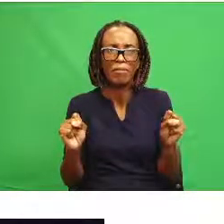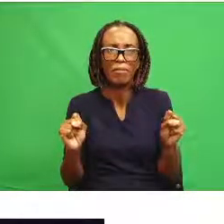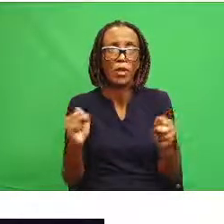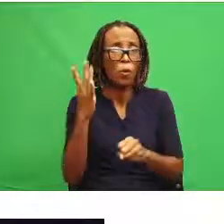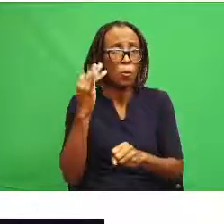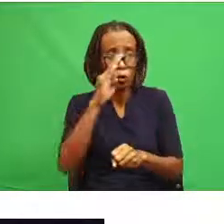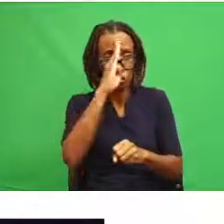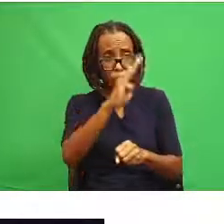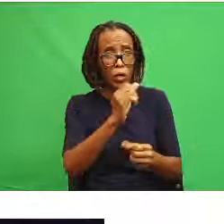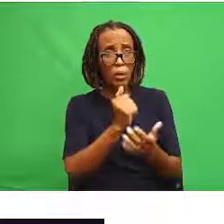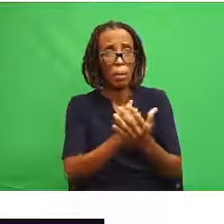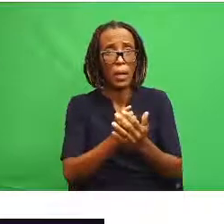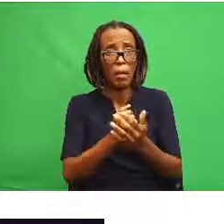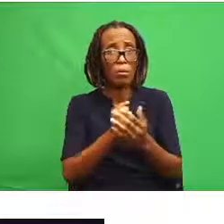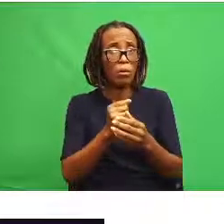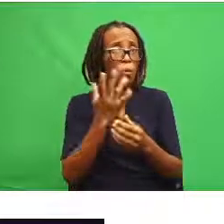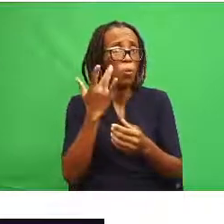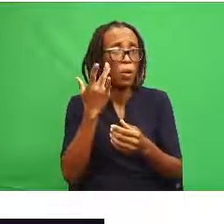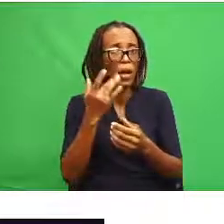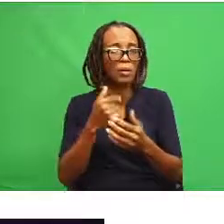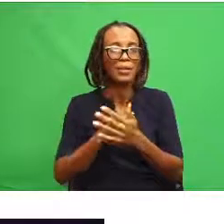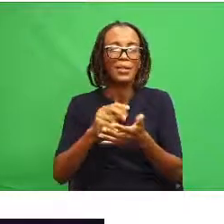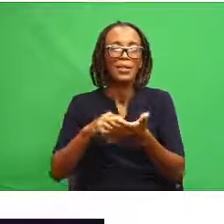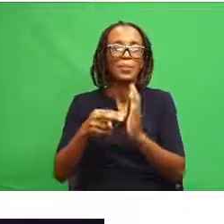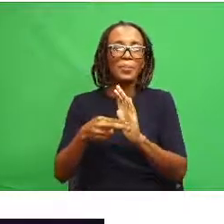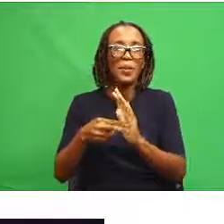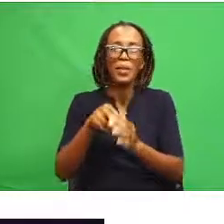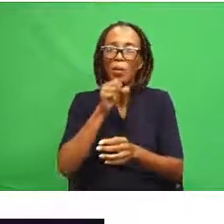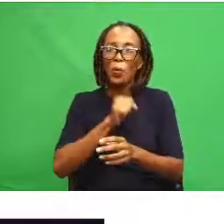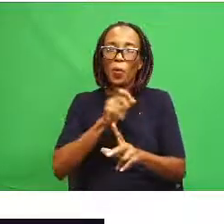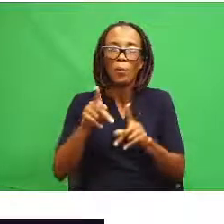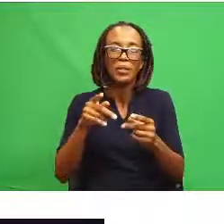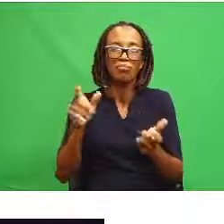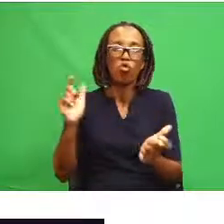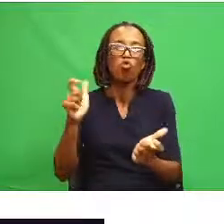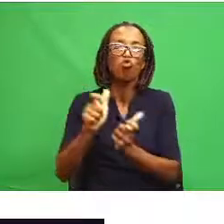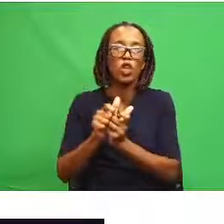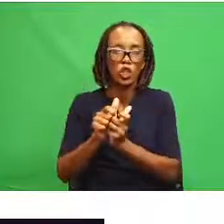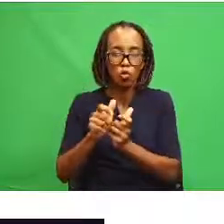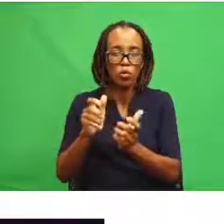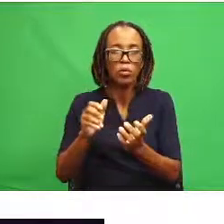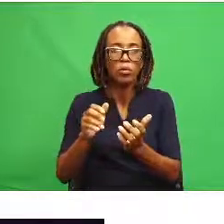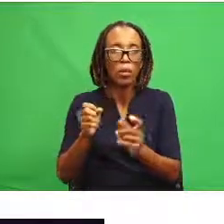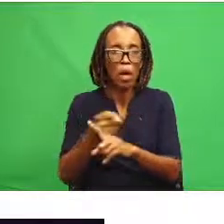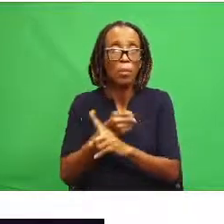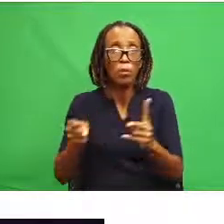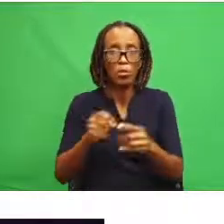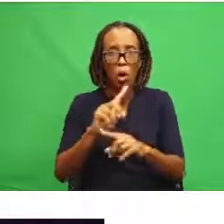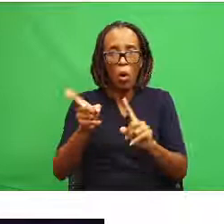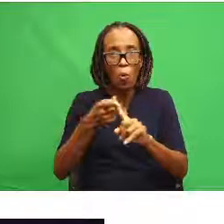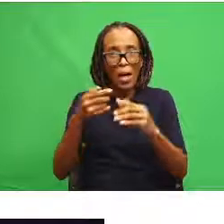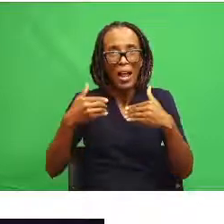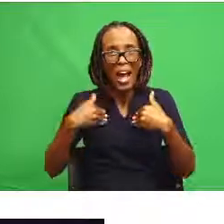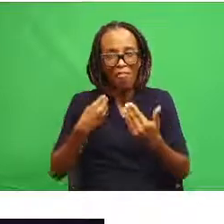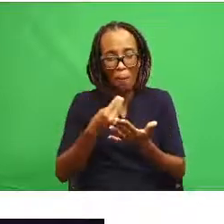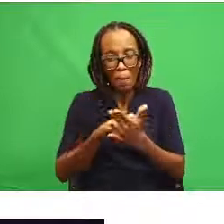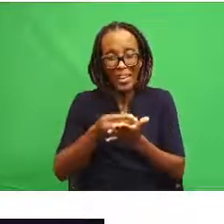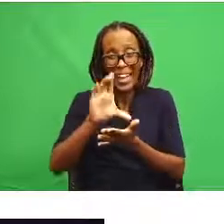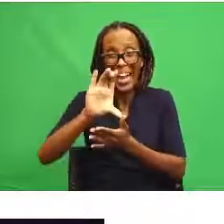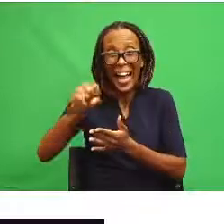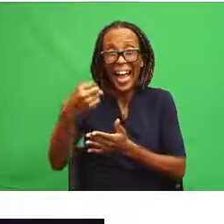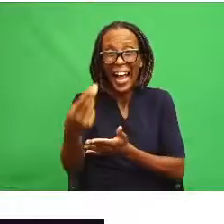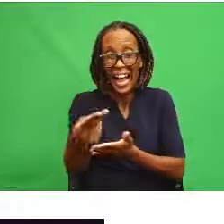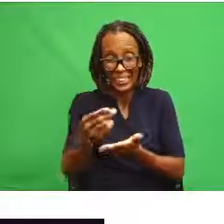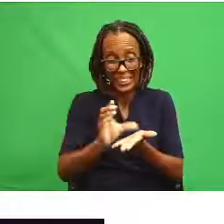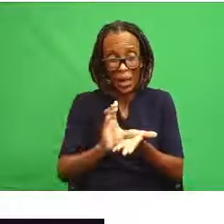that will also serve as a tool to avoid that elder abuse. Because when money is in your hand cash, even we know